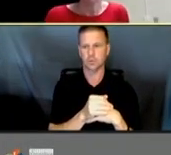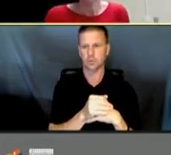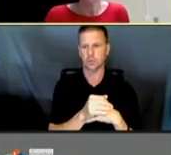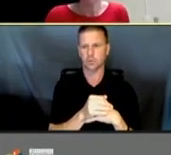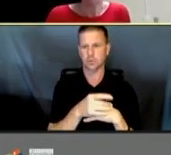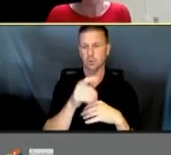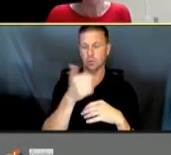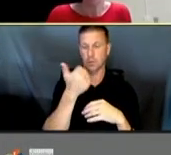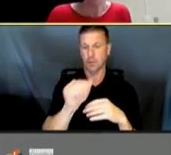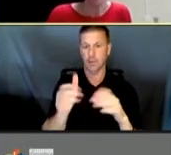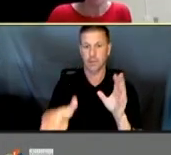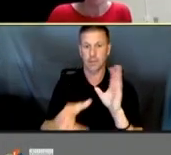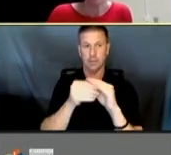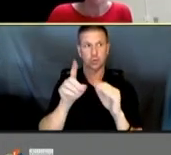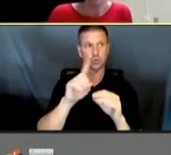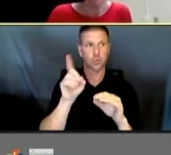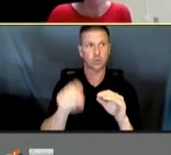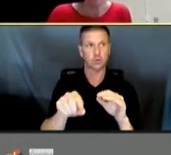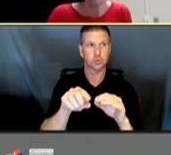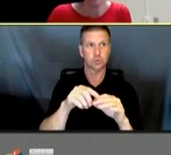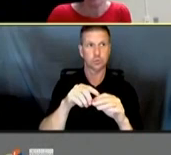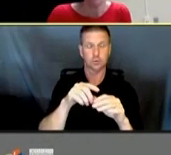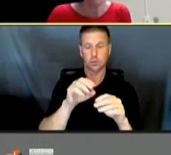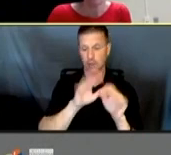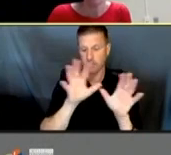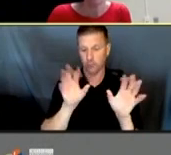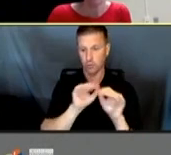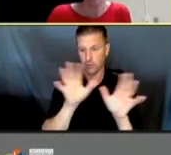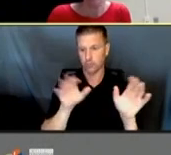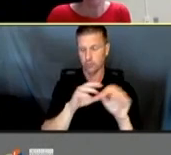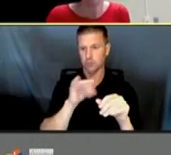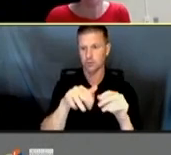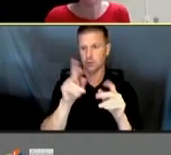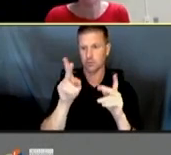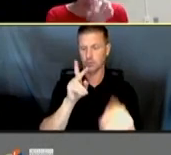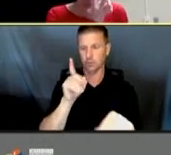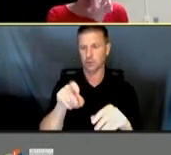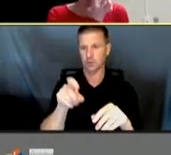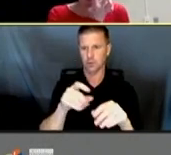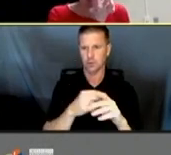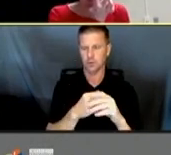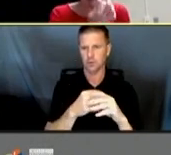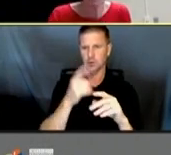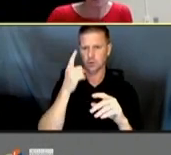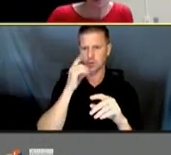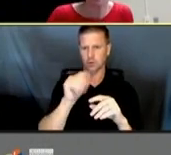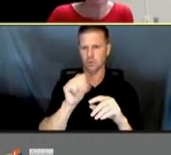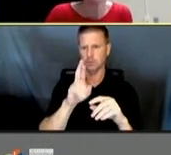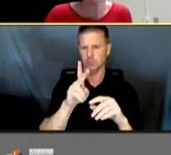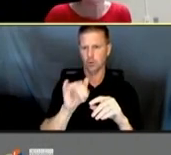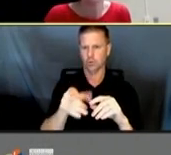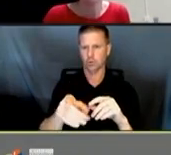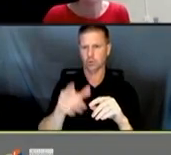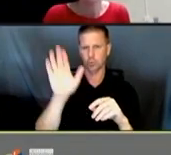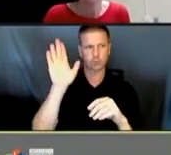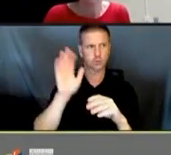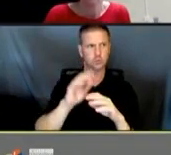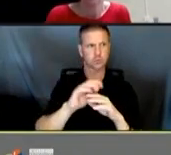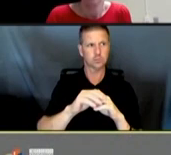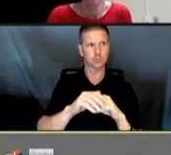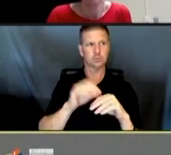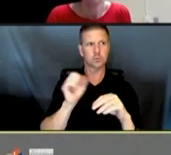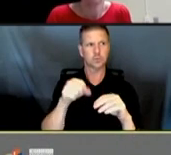Are there additional questions, clarifications that folks would need? I think, Mark, is that you raising your hand? Yes.